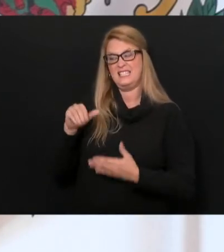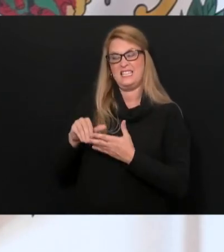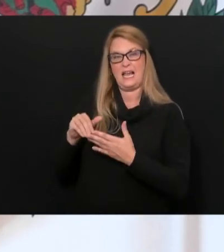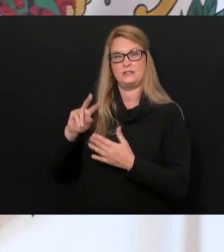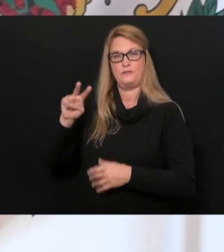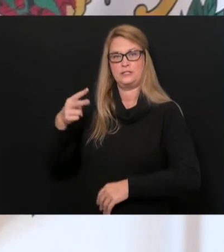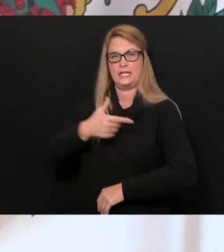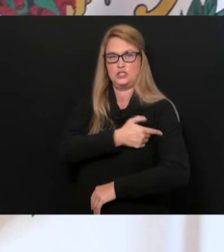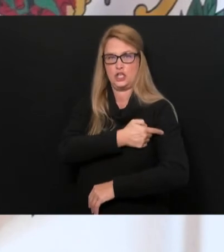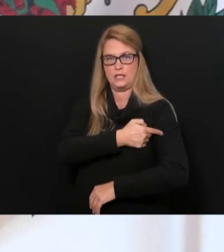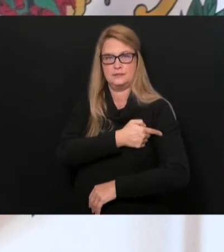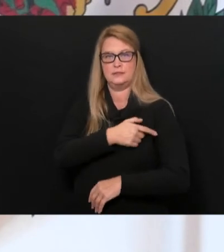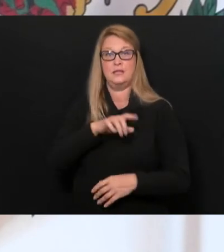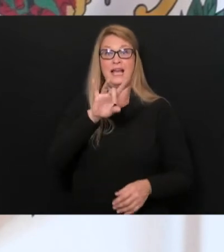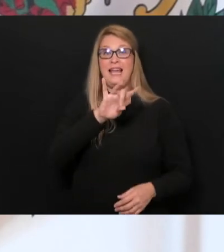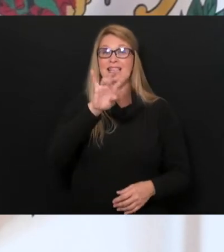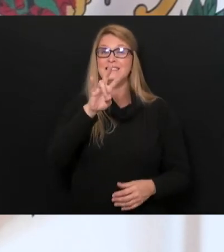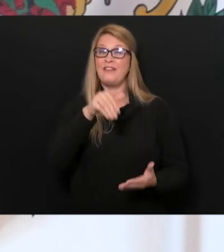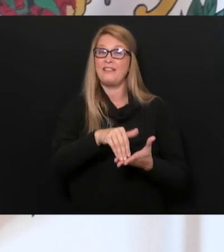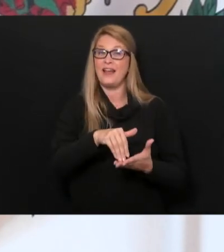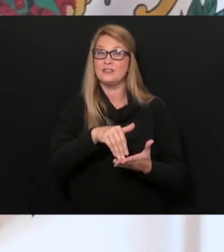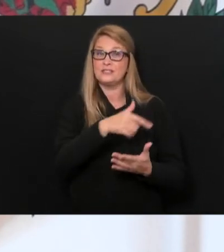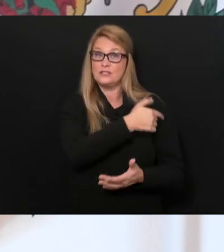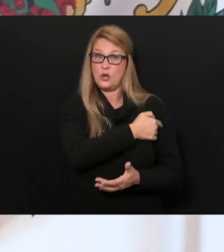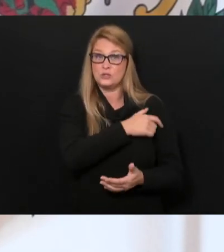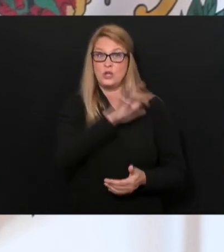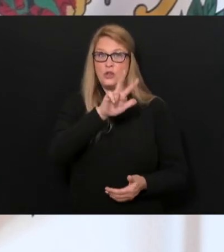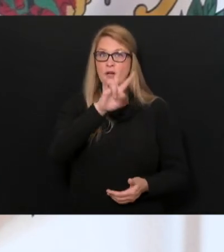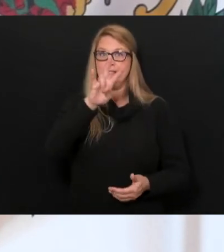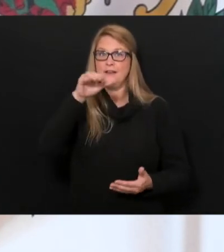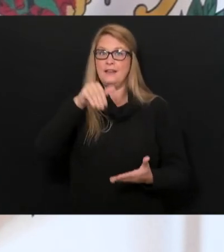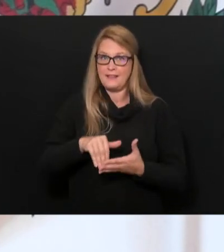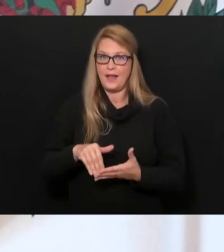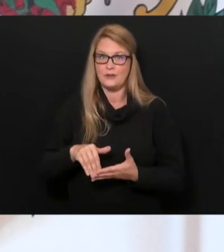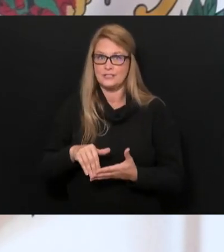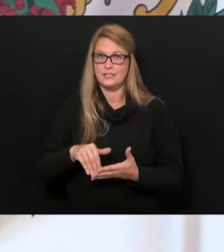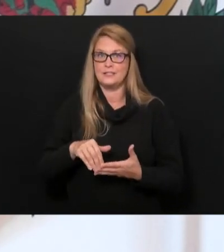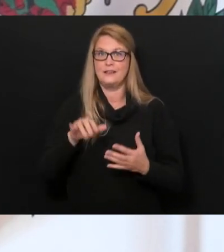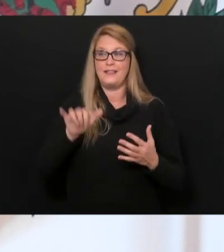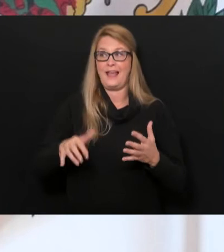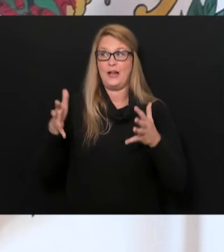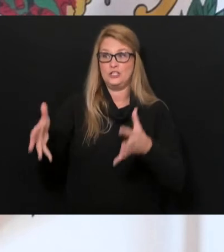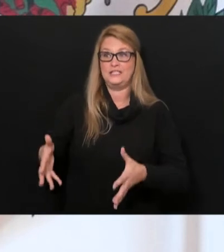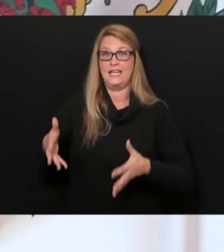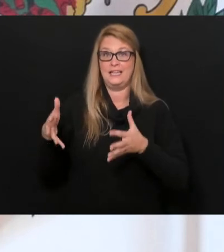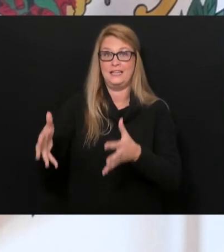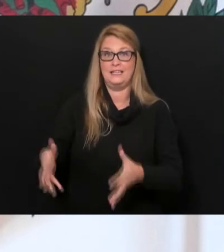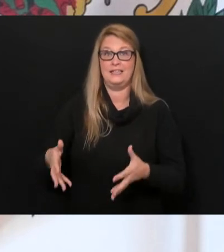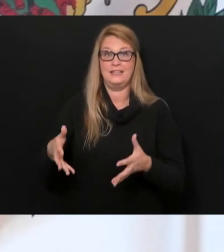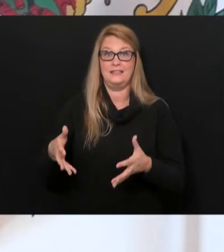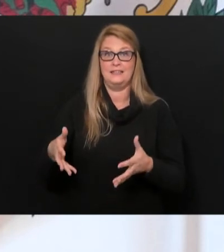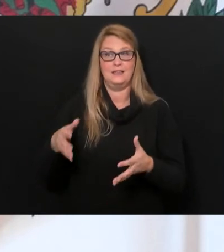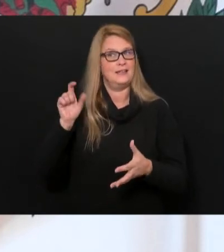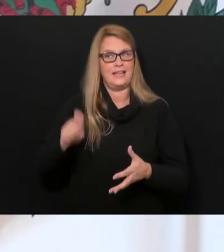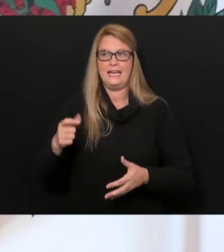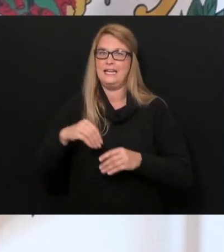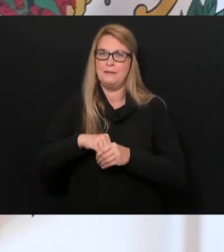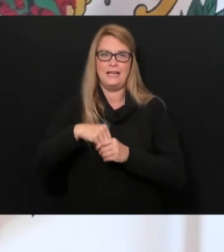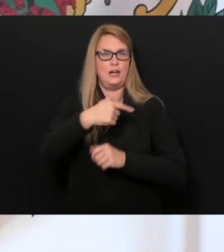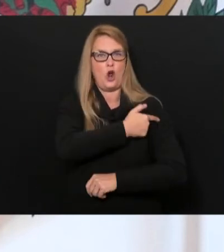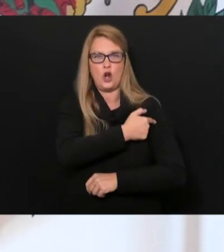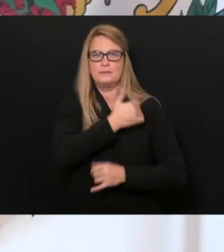We got 87,000 doses, and we've got 37,000 of them that are sitting and they still aren't in arms, and they got to get in arms